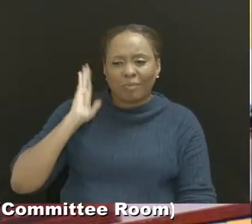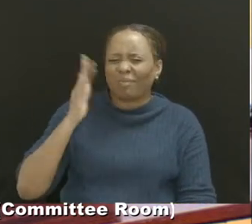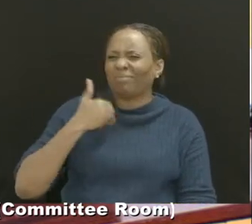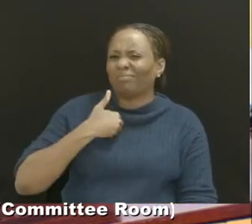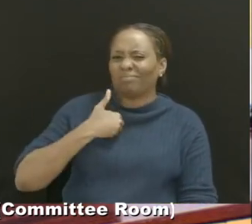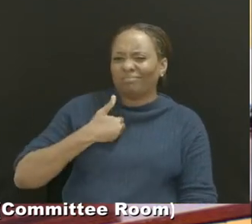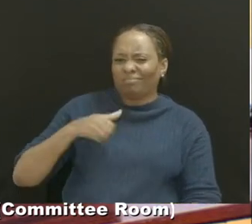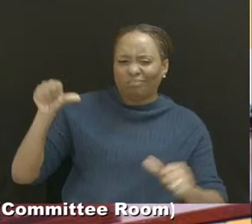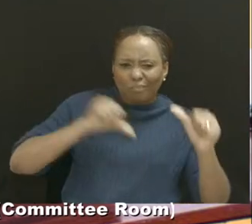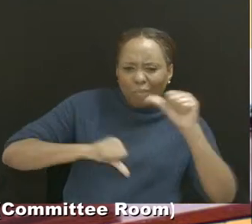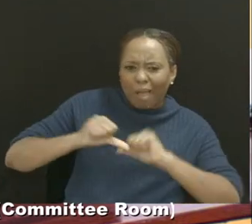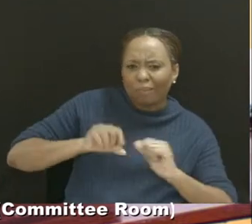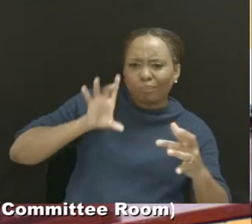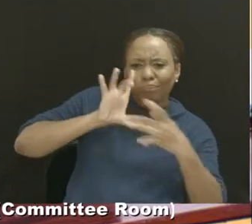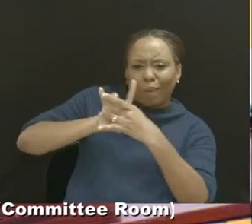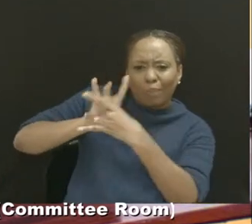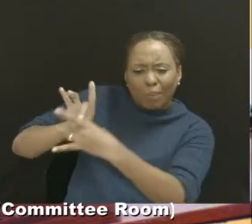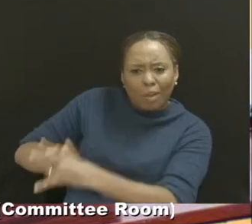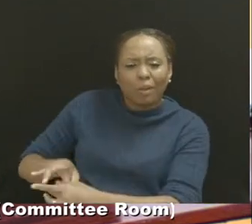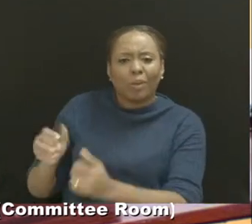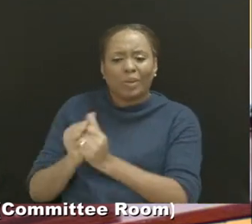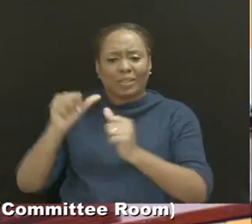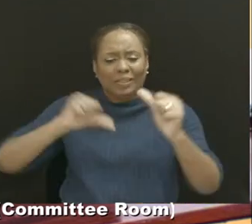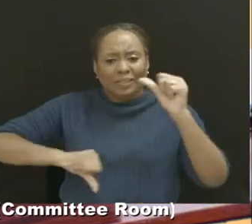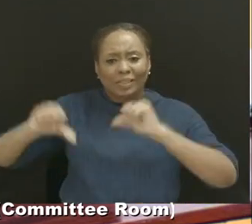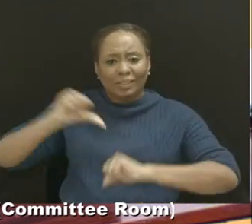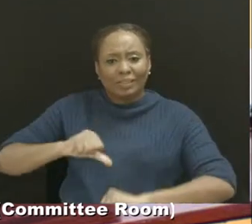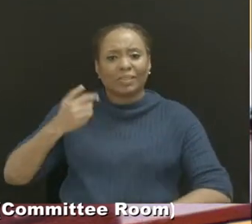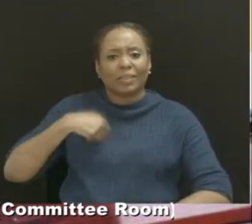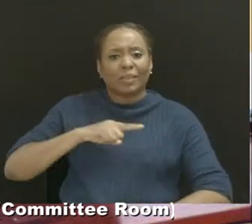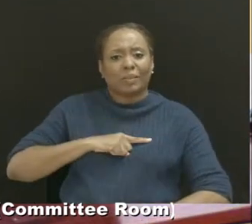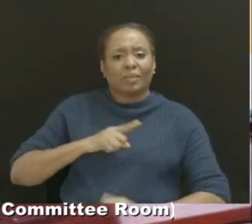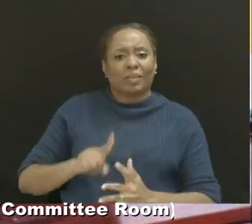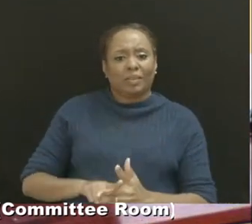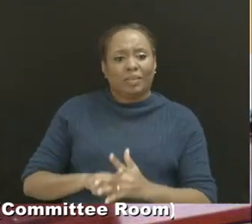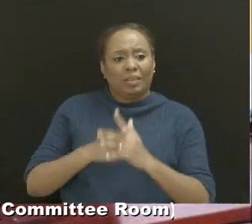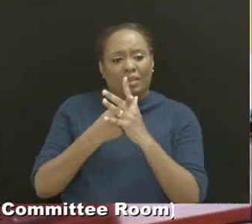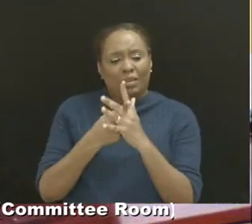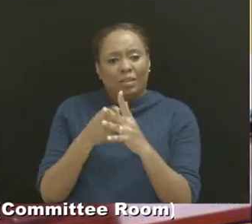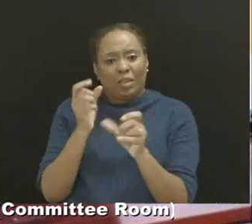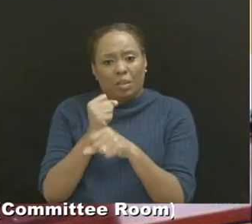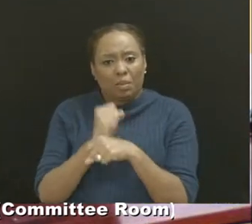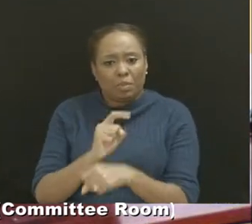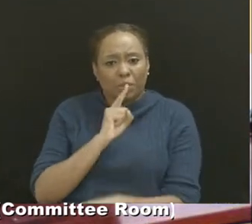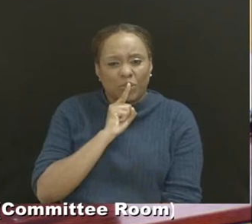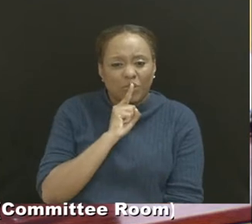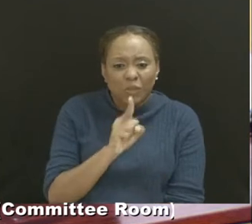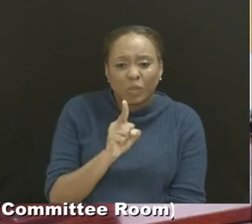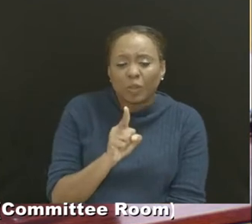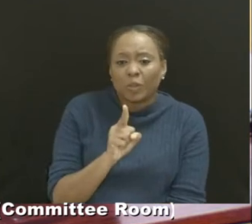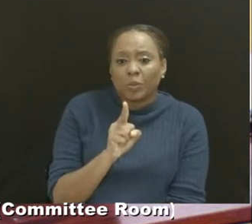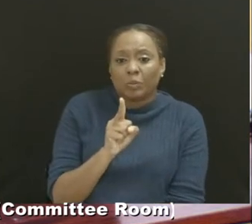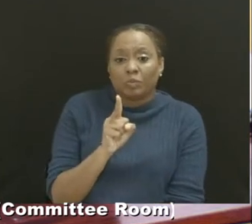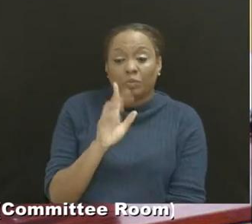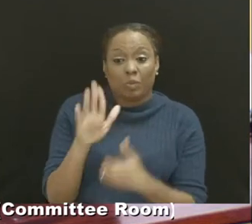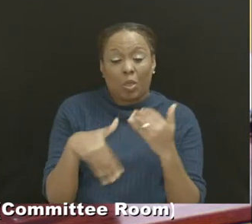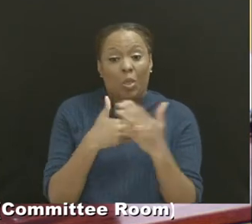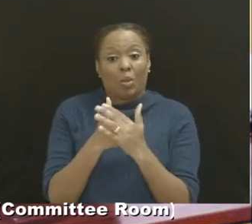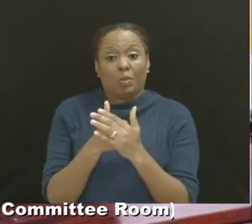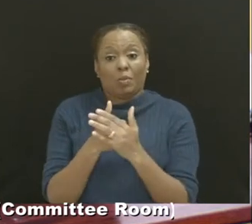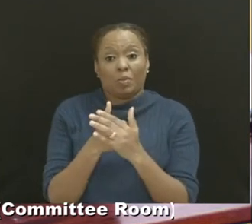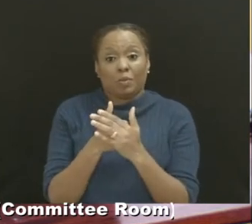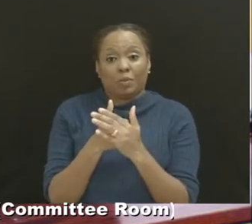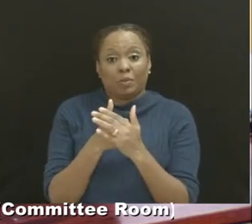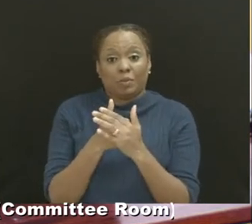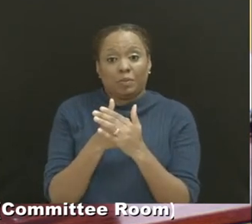sciences. In terms of the sanitation, we have started to look at ensuring that the operationalization of this sanitation is